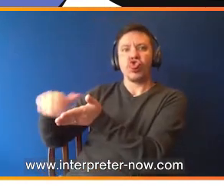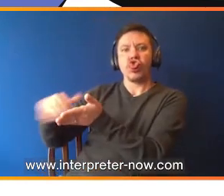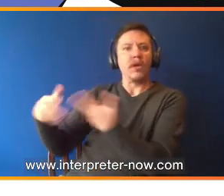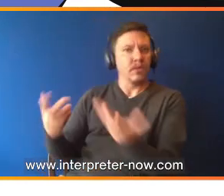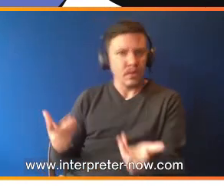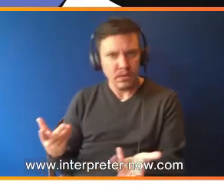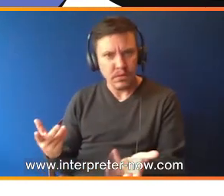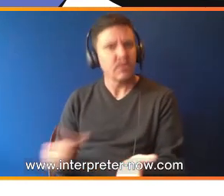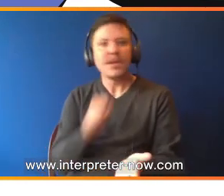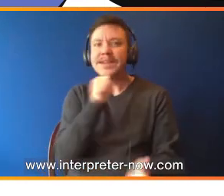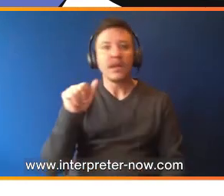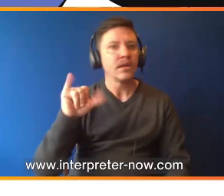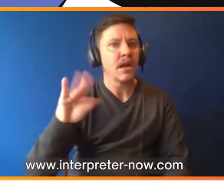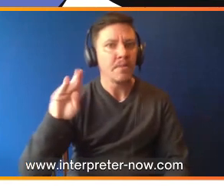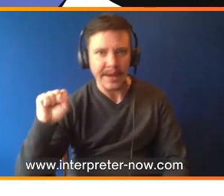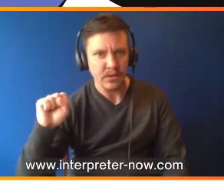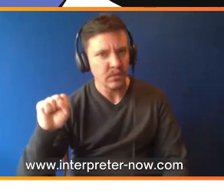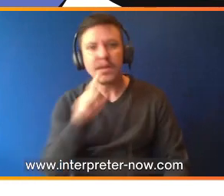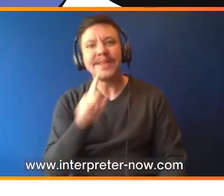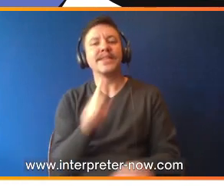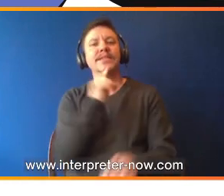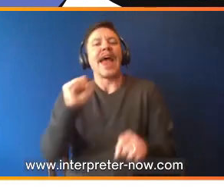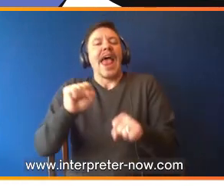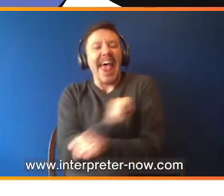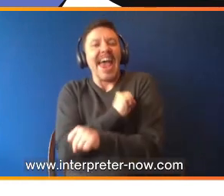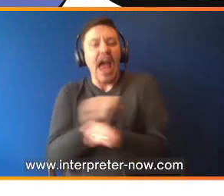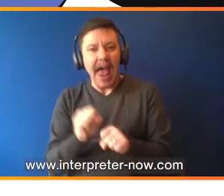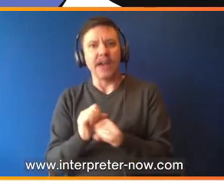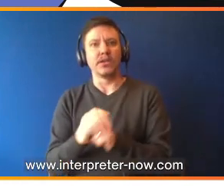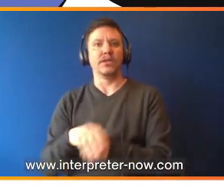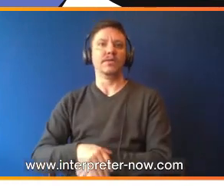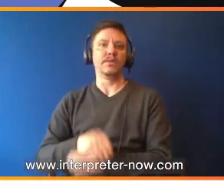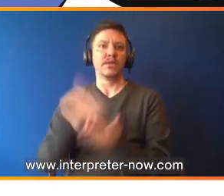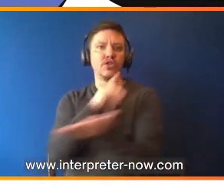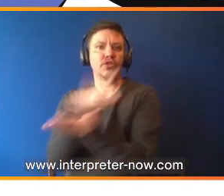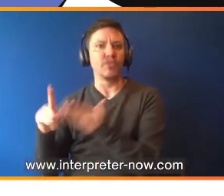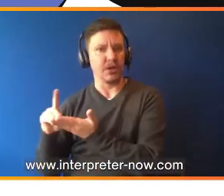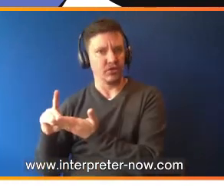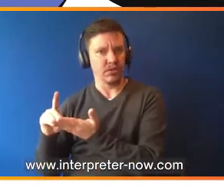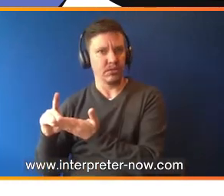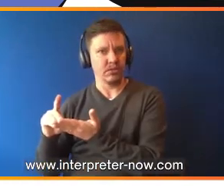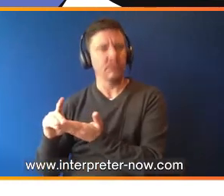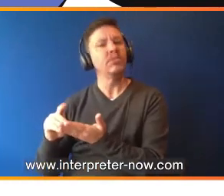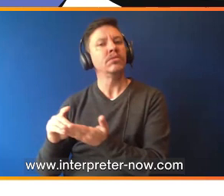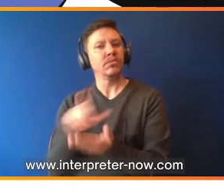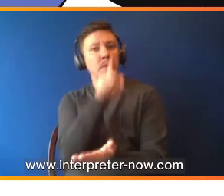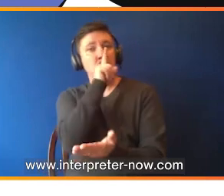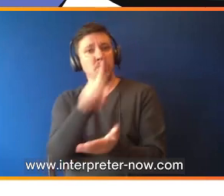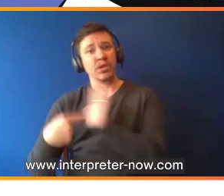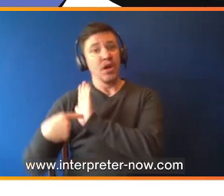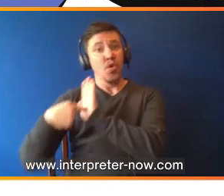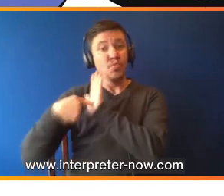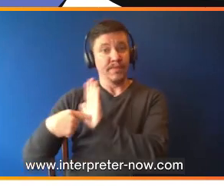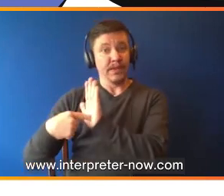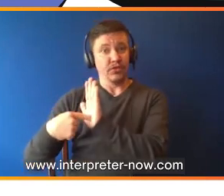influence. And that's how kind of that power balance should stay in place. And so when I start to think about, you know, how can we start to move